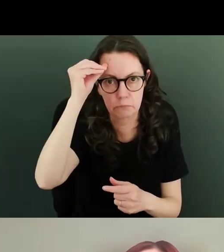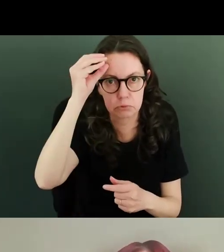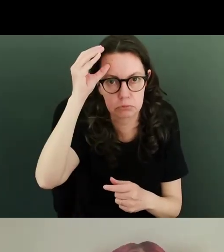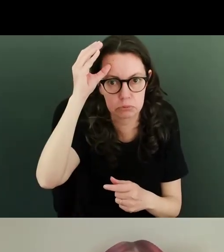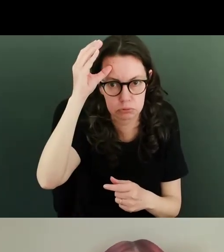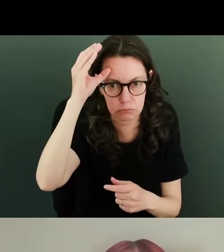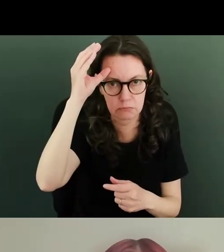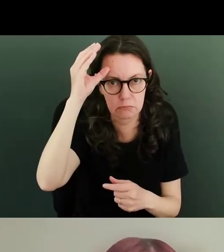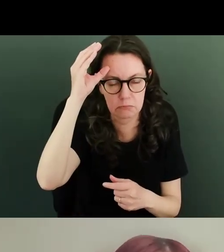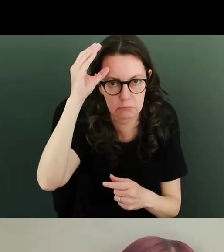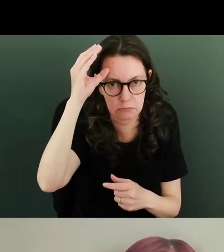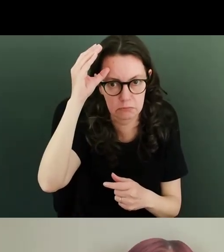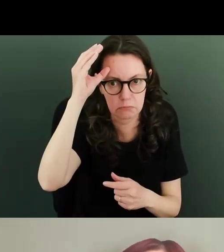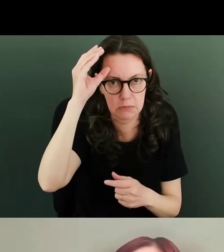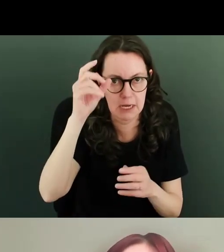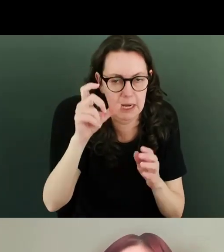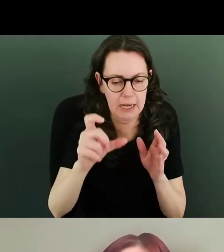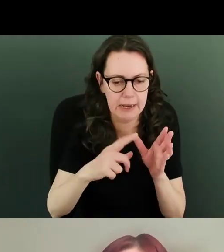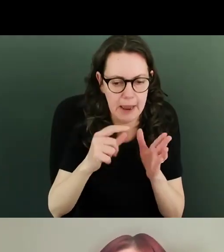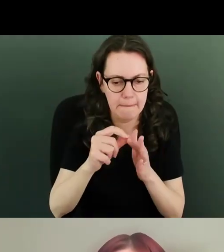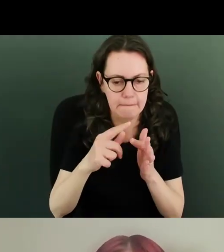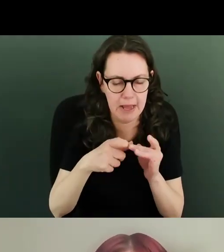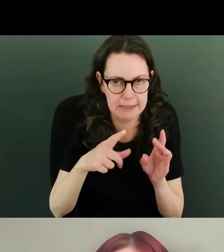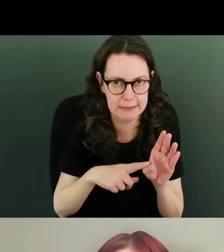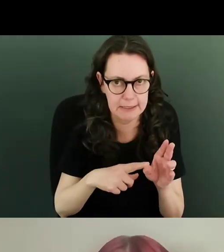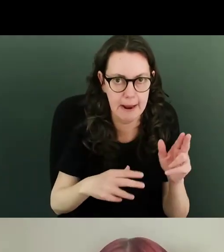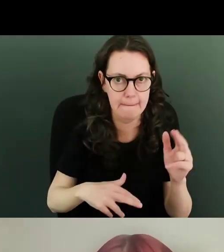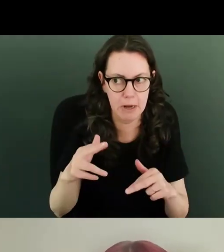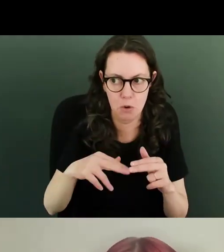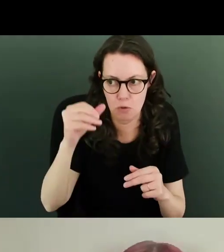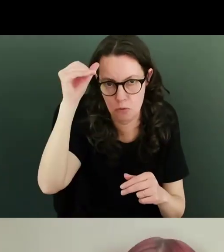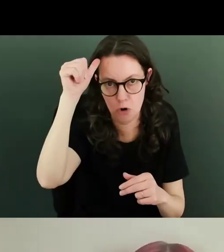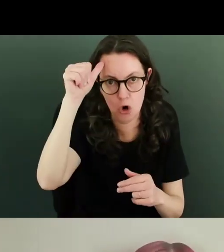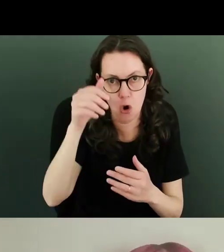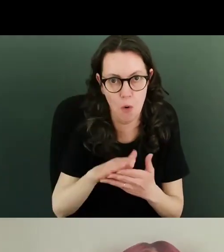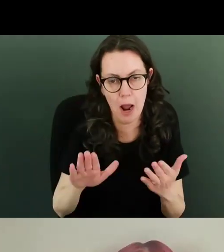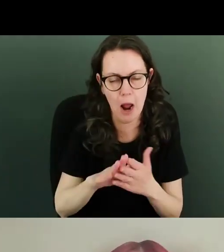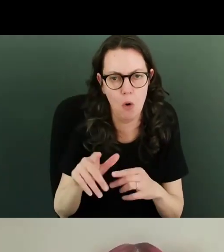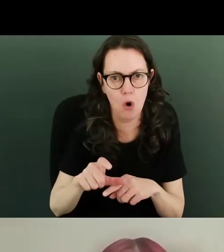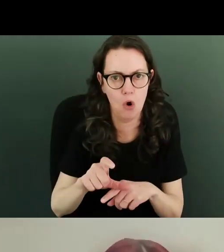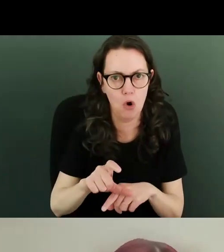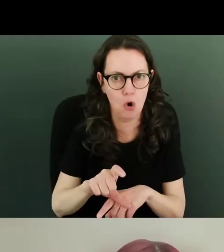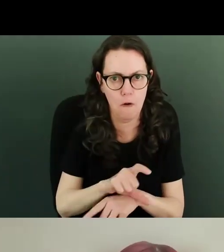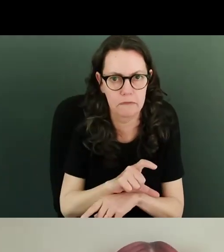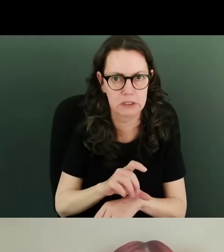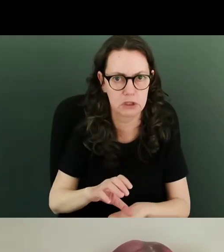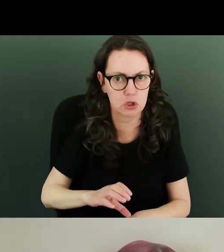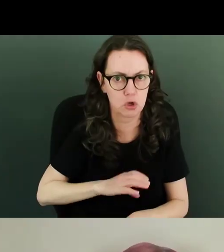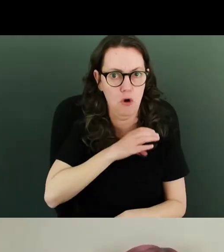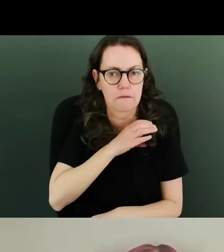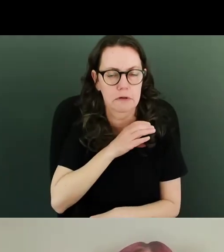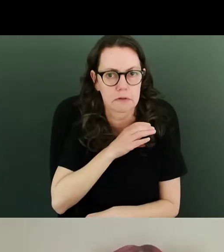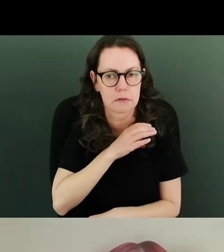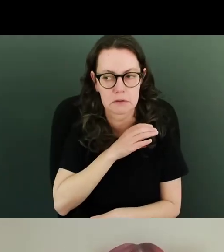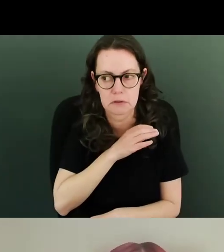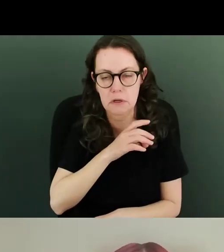and building that self-confidence that the voices of people with lived experience really do matter,